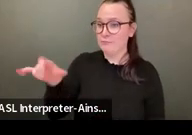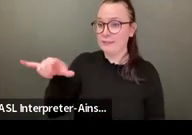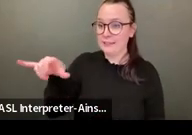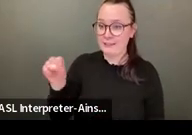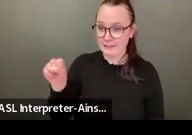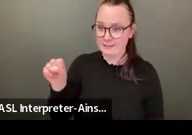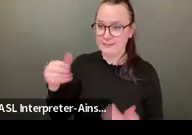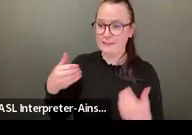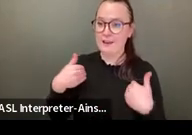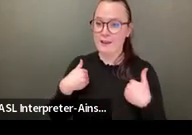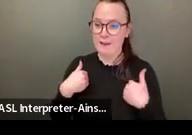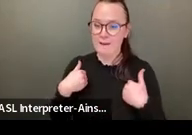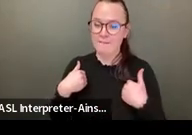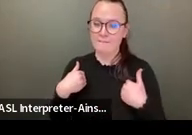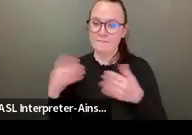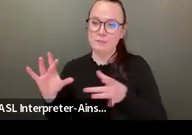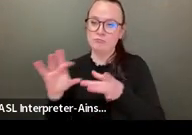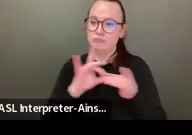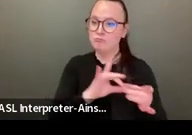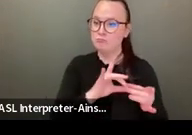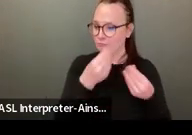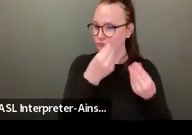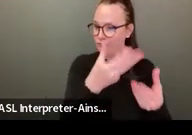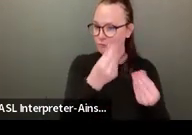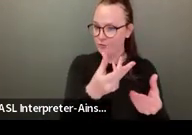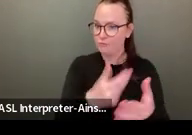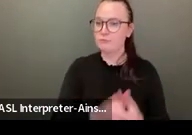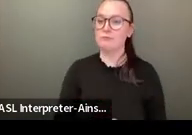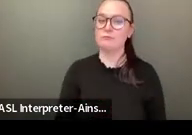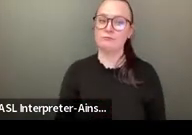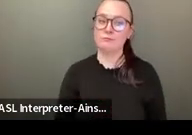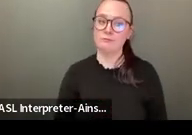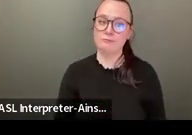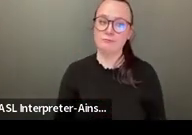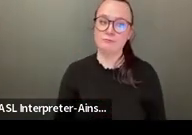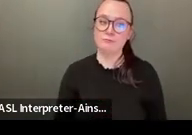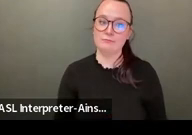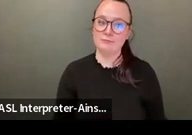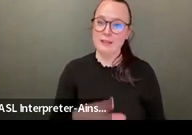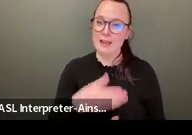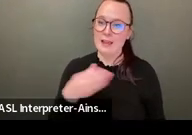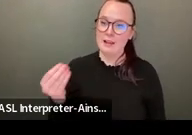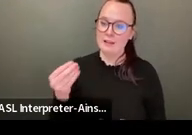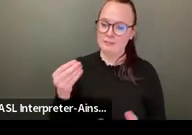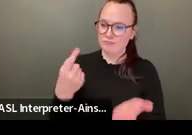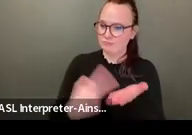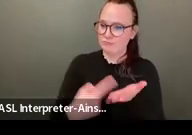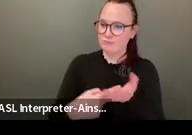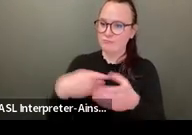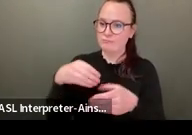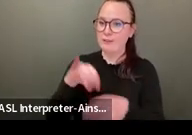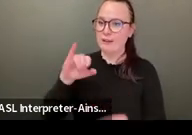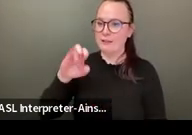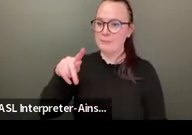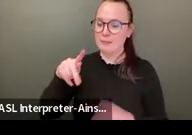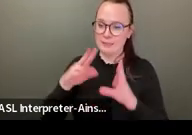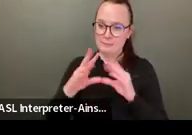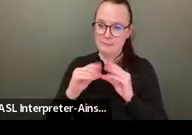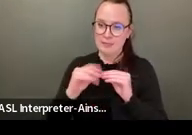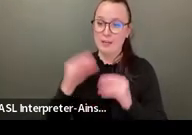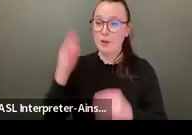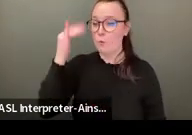those corresponding information and that it's being discussed in the IEP meeting as to why it's a yes